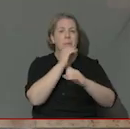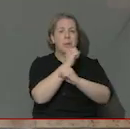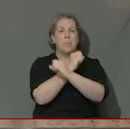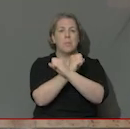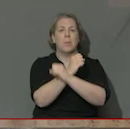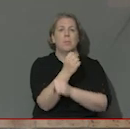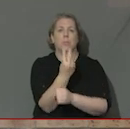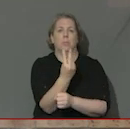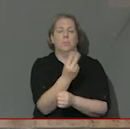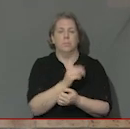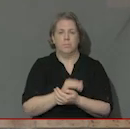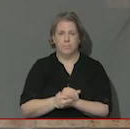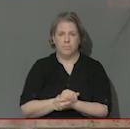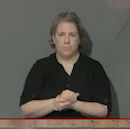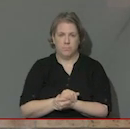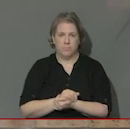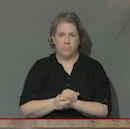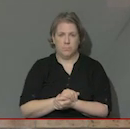2.